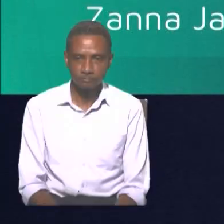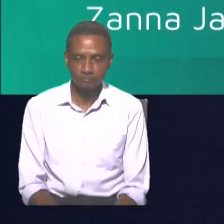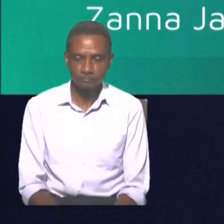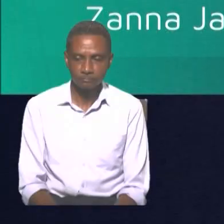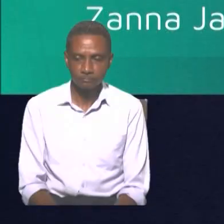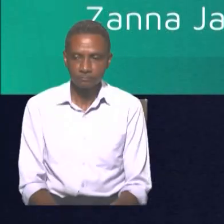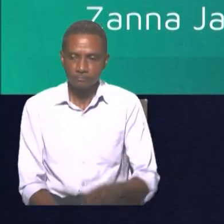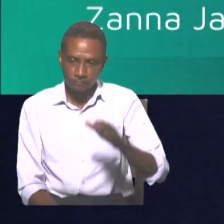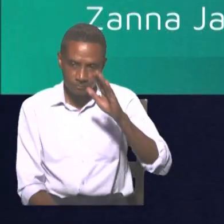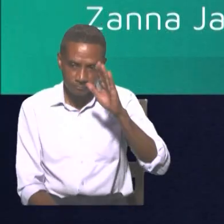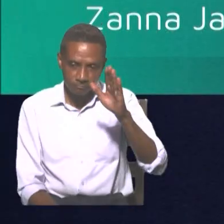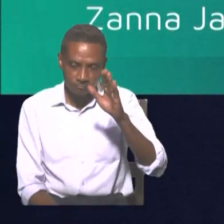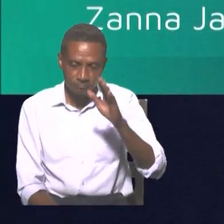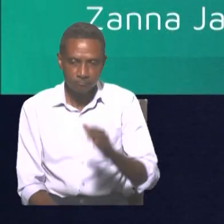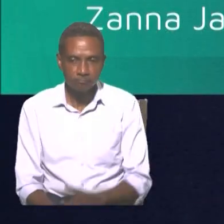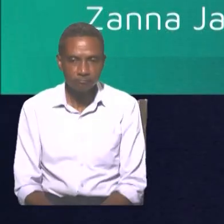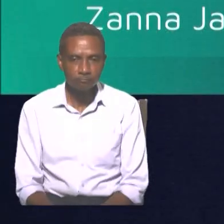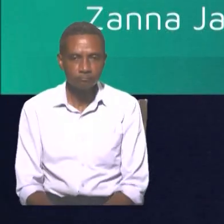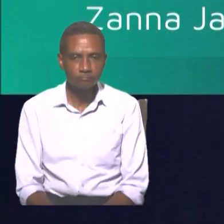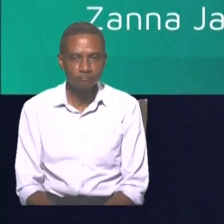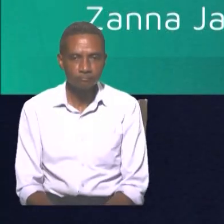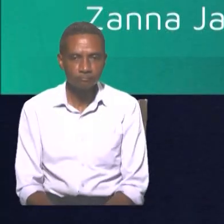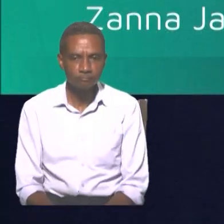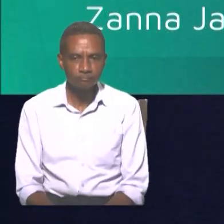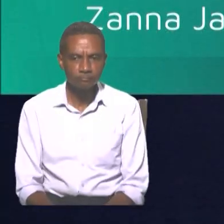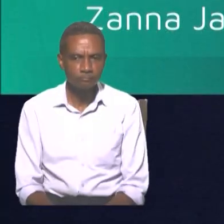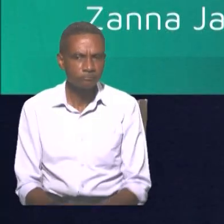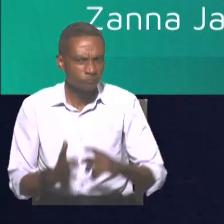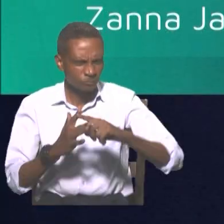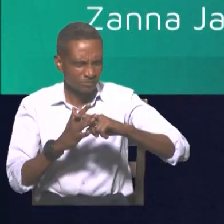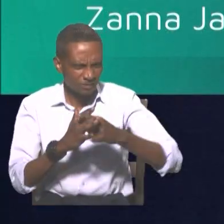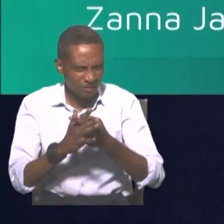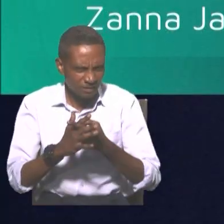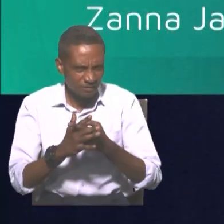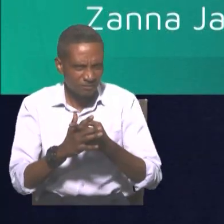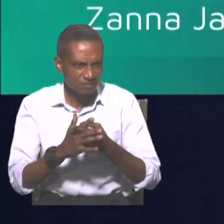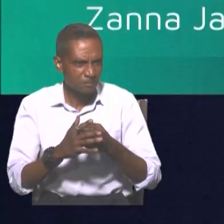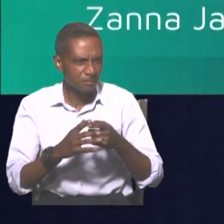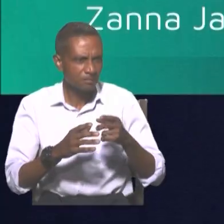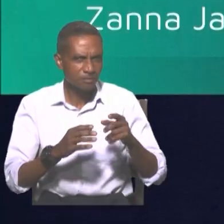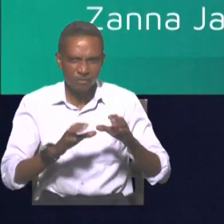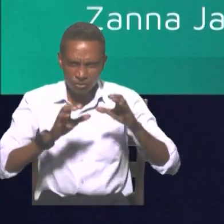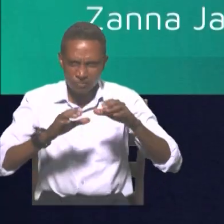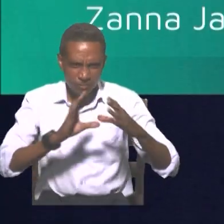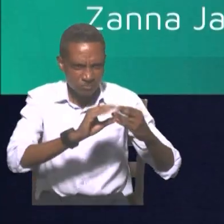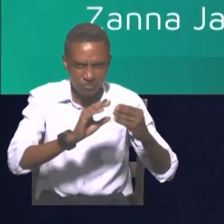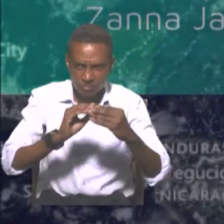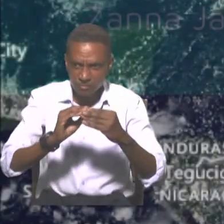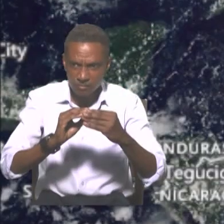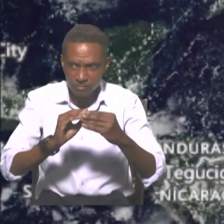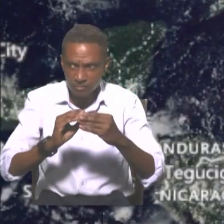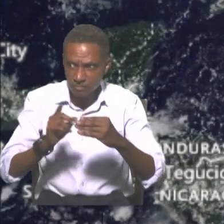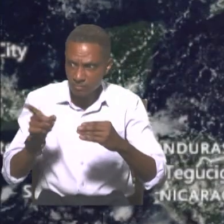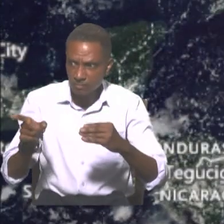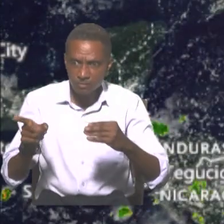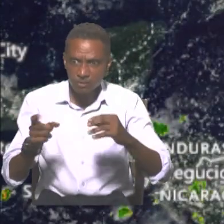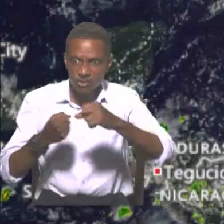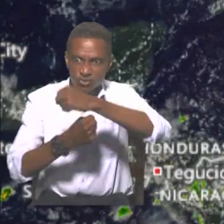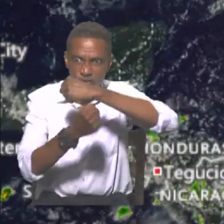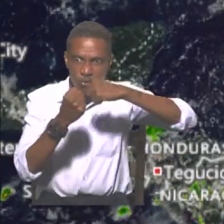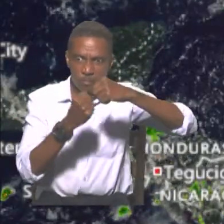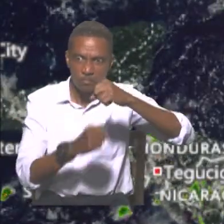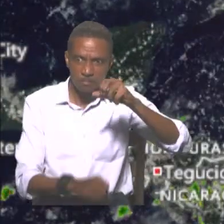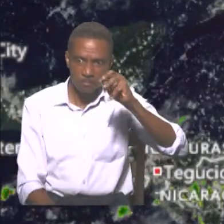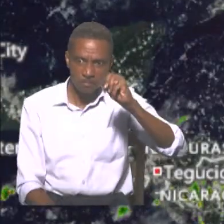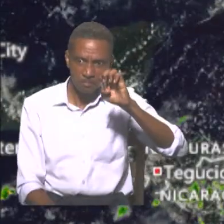Hello there, Zanna James here with your weather, and starting with what has been the talk of the Caribbean, Tropical Storm Melissa. Yes, Melissa